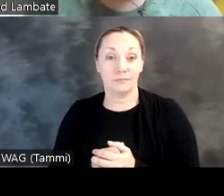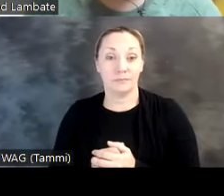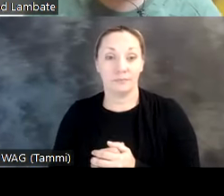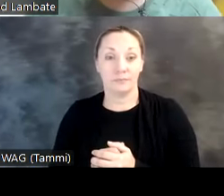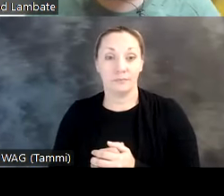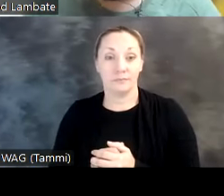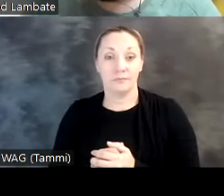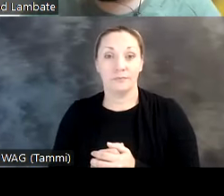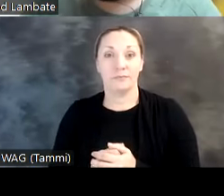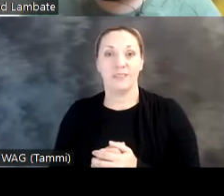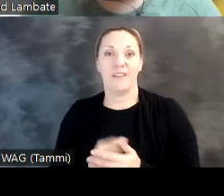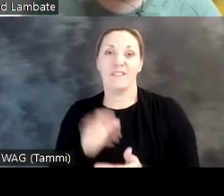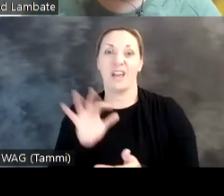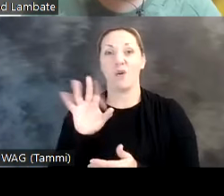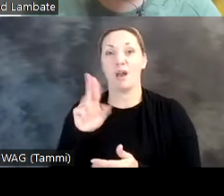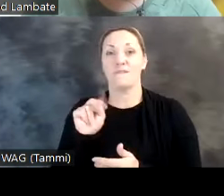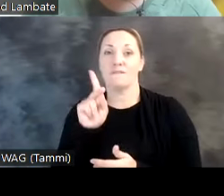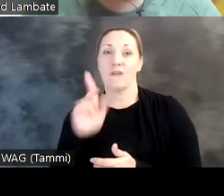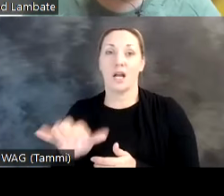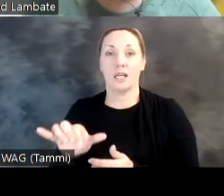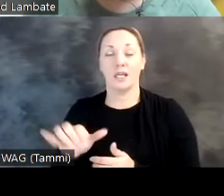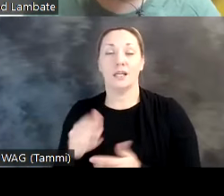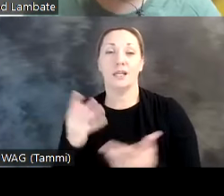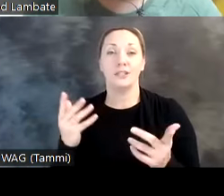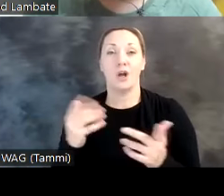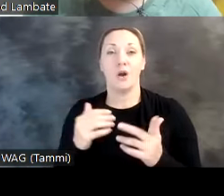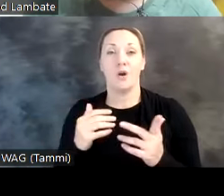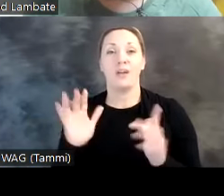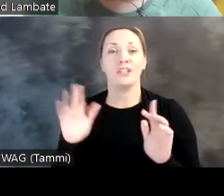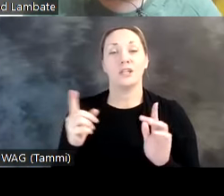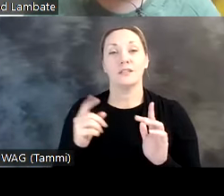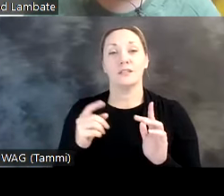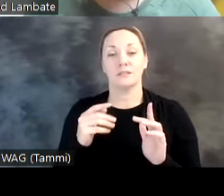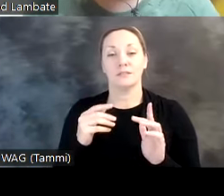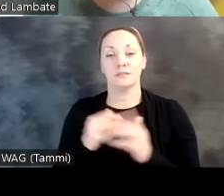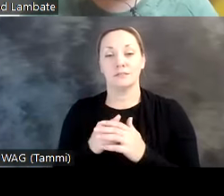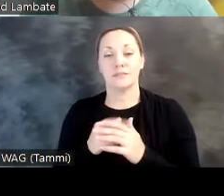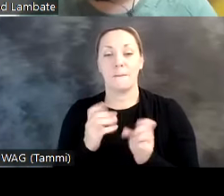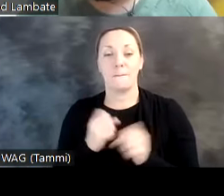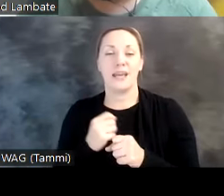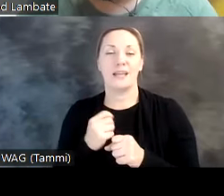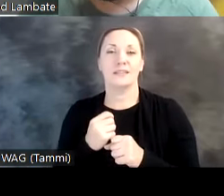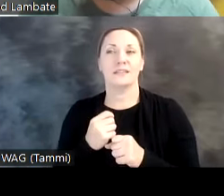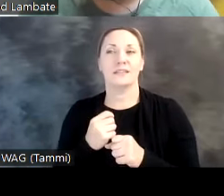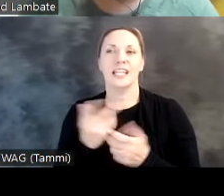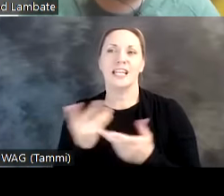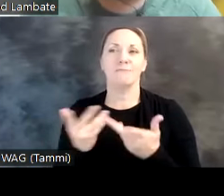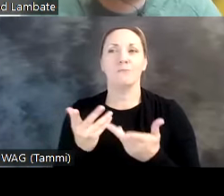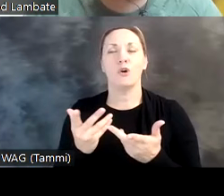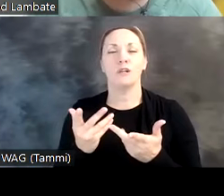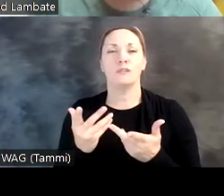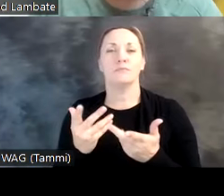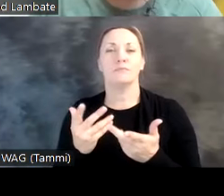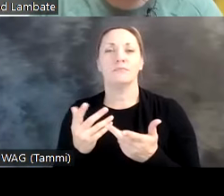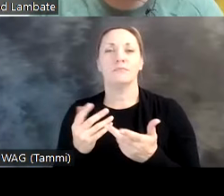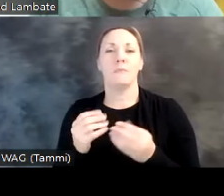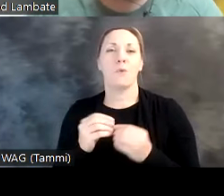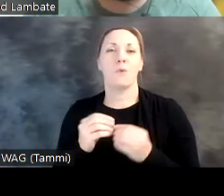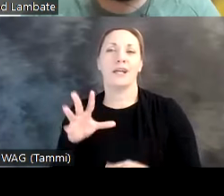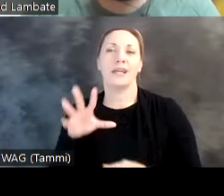and very funky. So it just makes user more engaged to such kind of a websites.